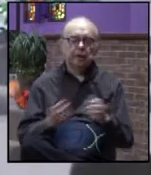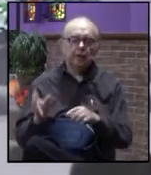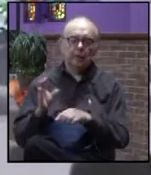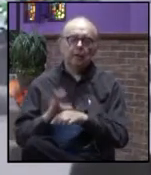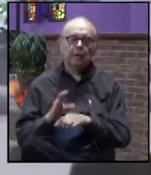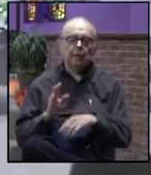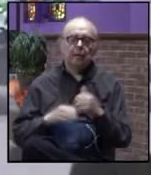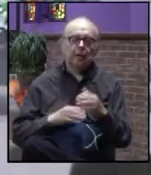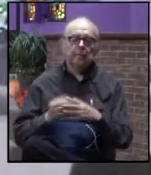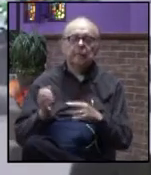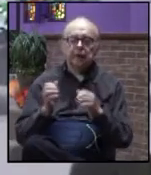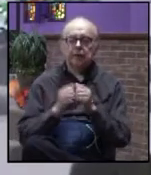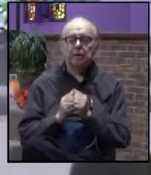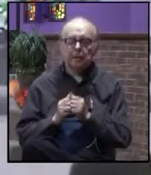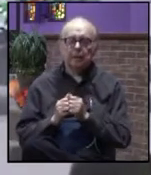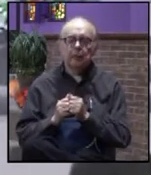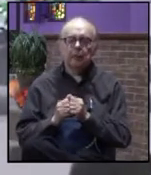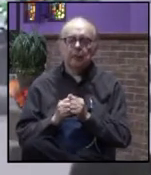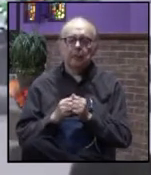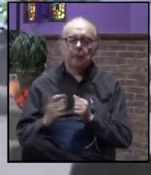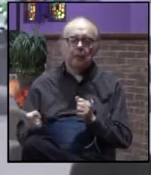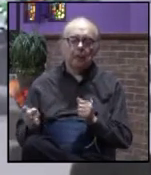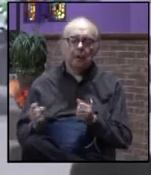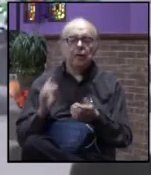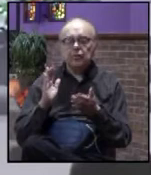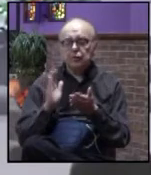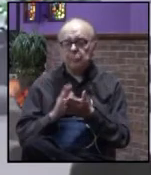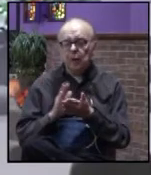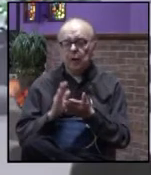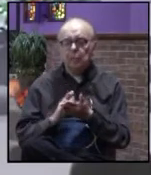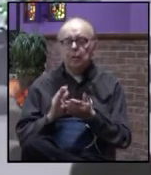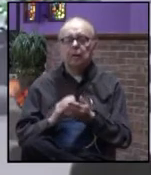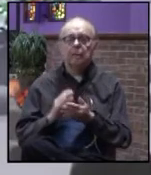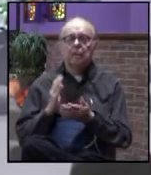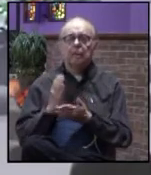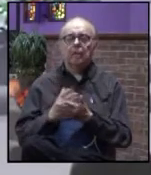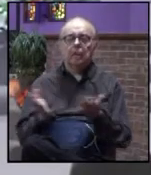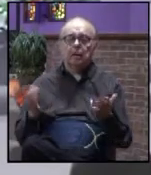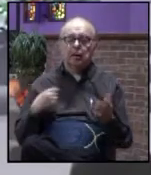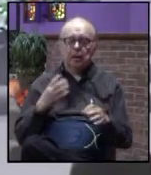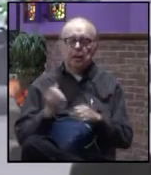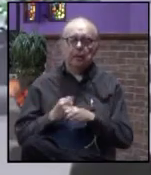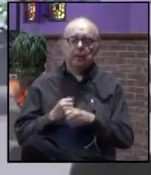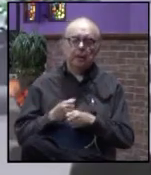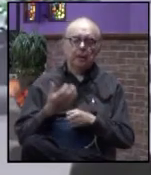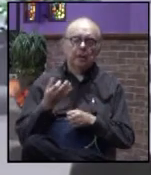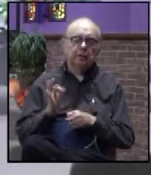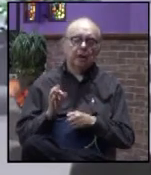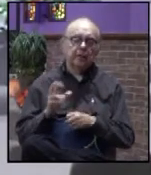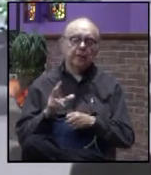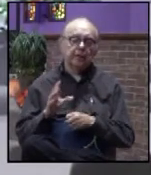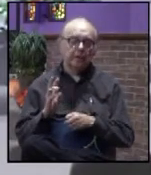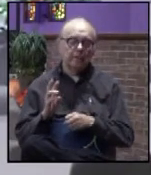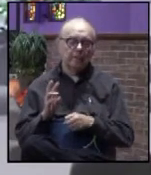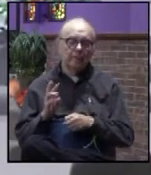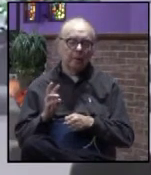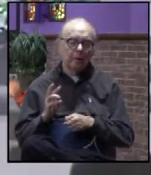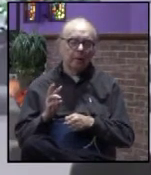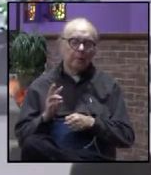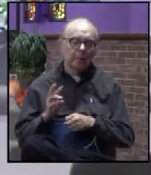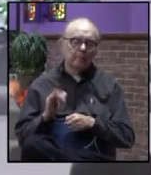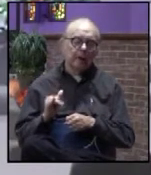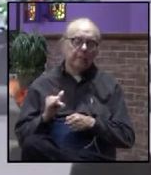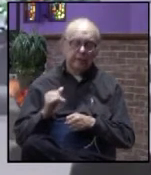and building it together. These little things that were made in 1936 by this Danish